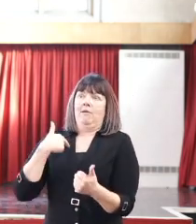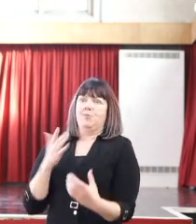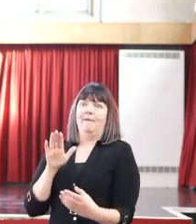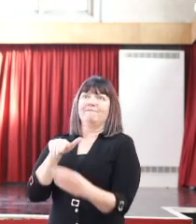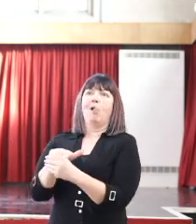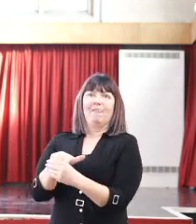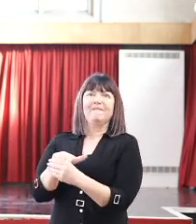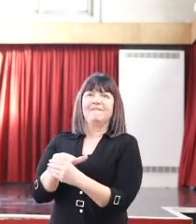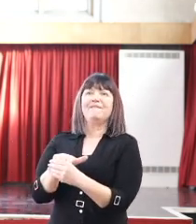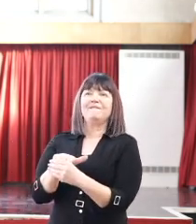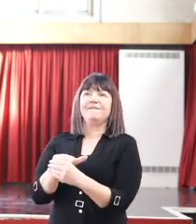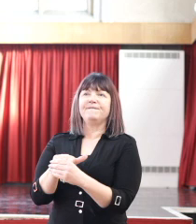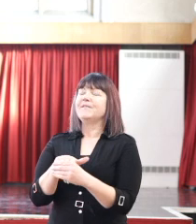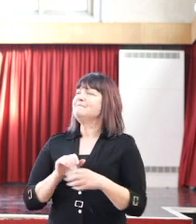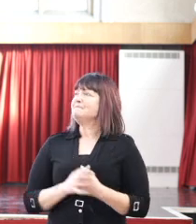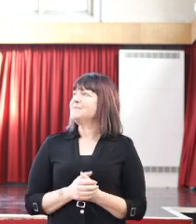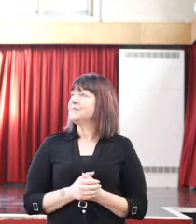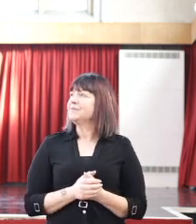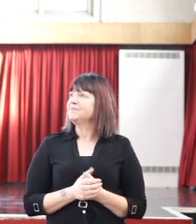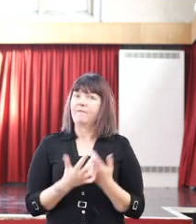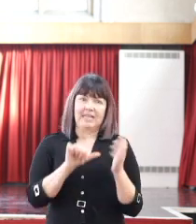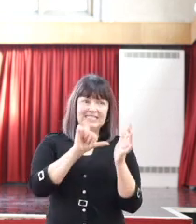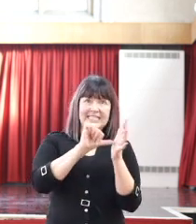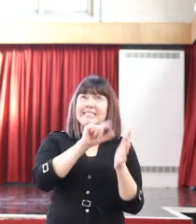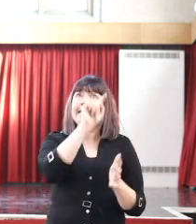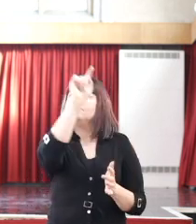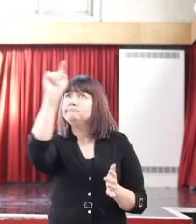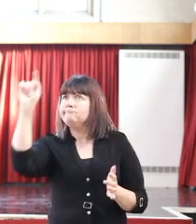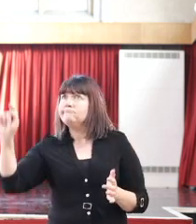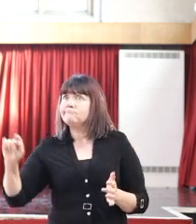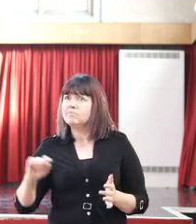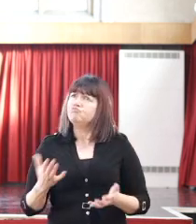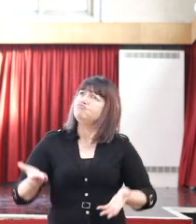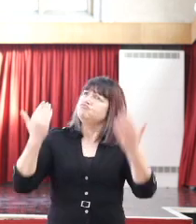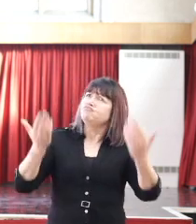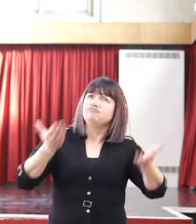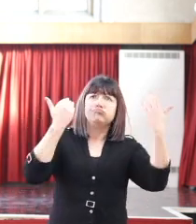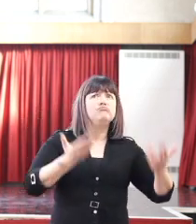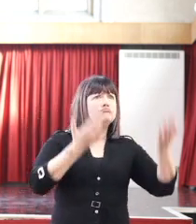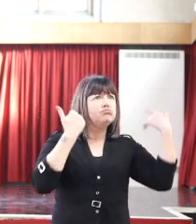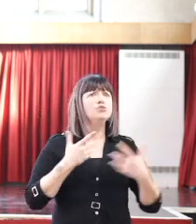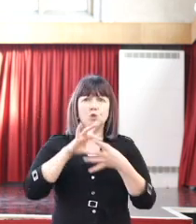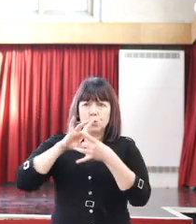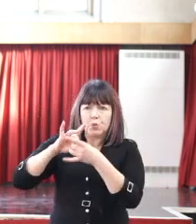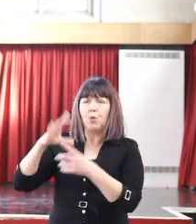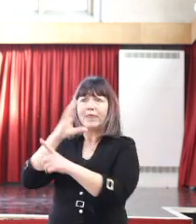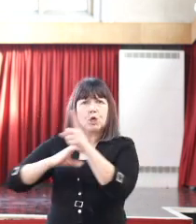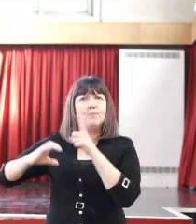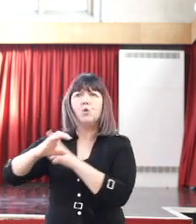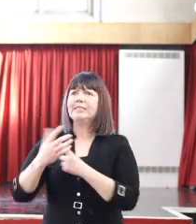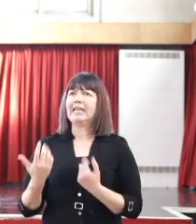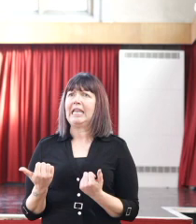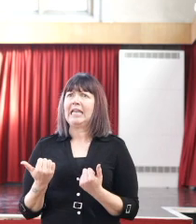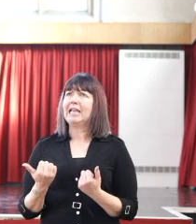few cities around that enabling artists to interact with community, entertain the community, and embrace the